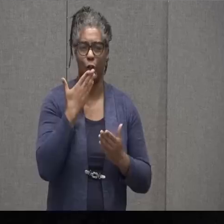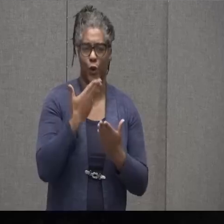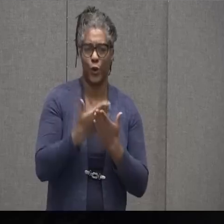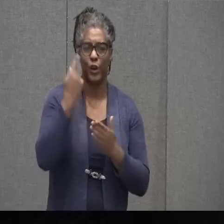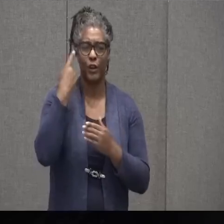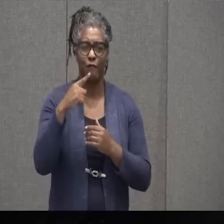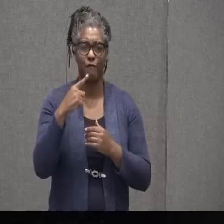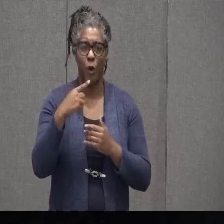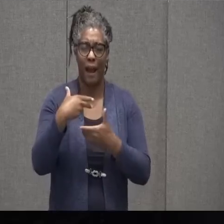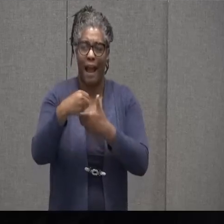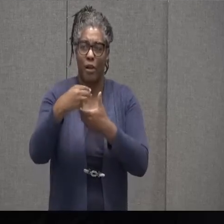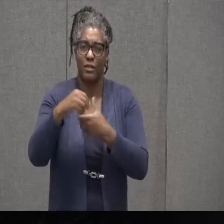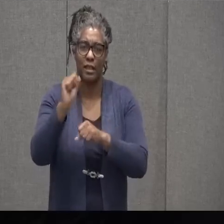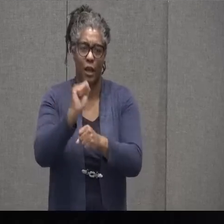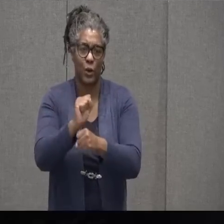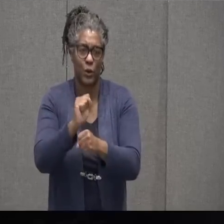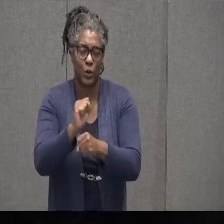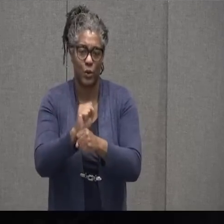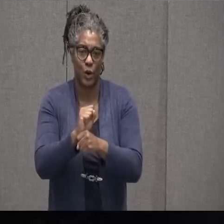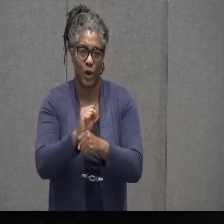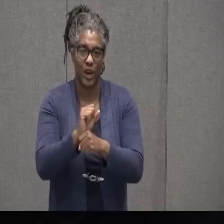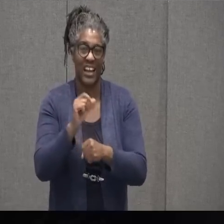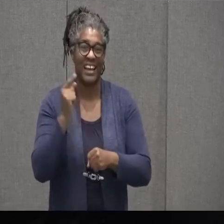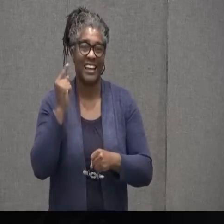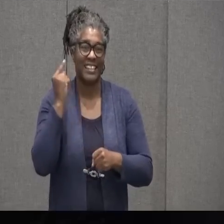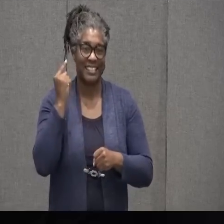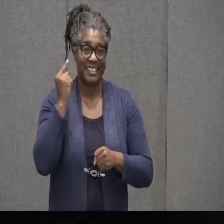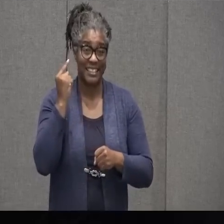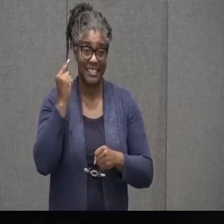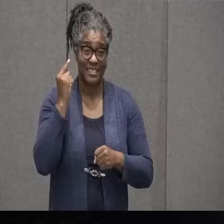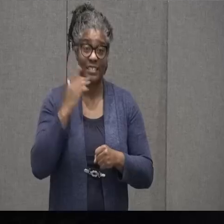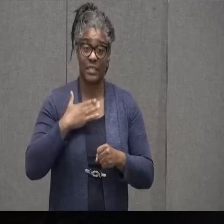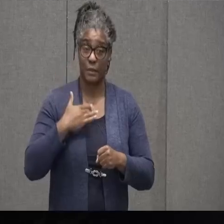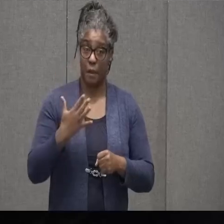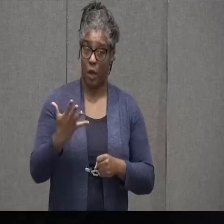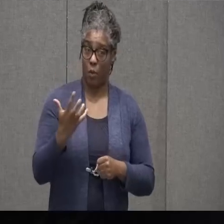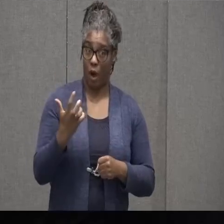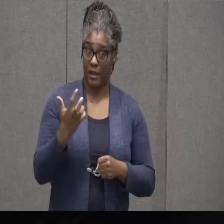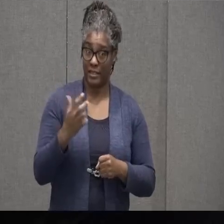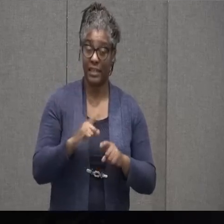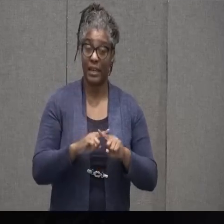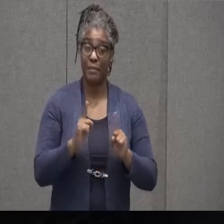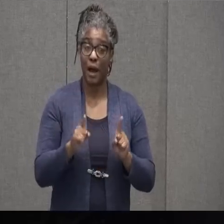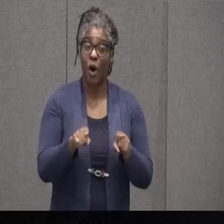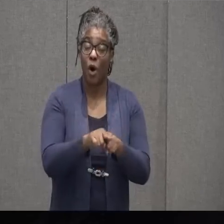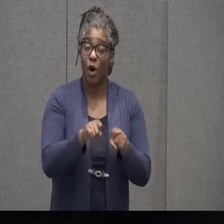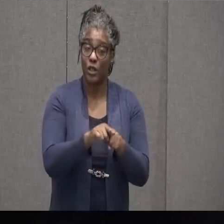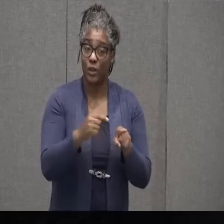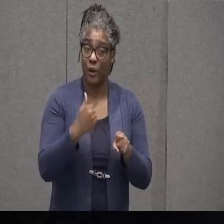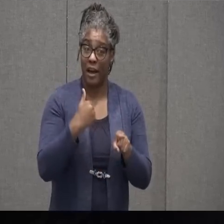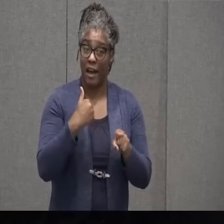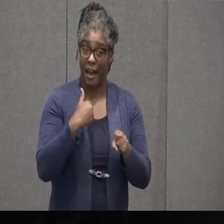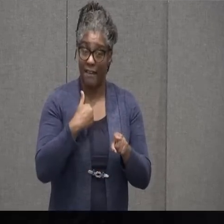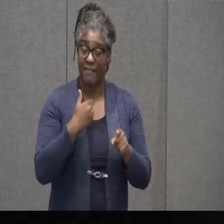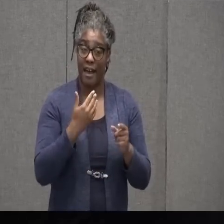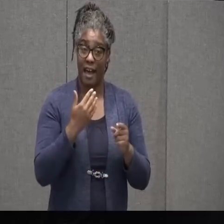work. So it's my want. I wanted this hat. But I also brought a